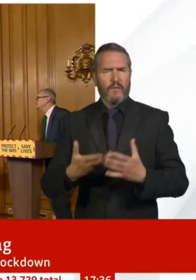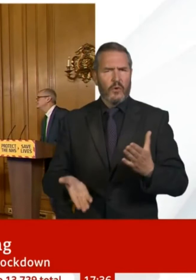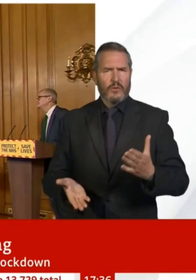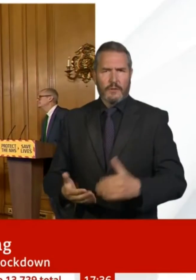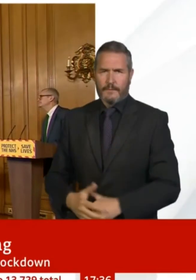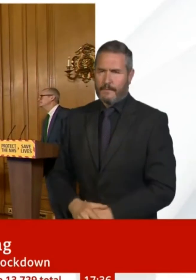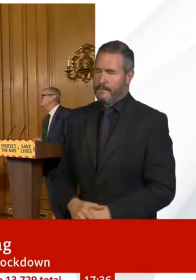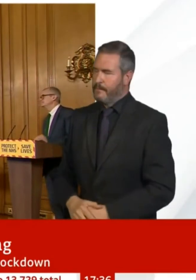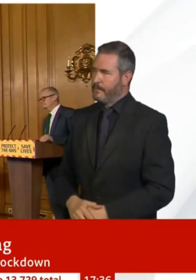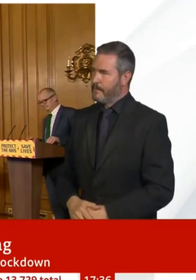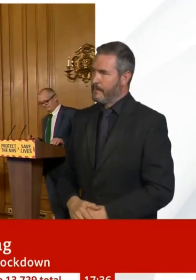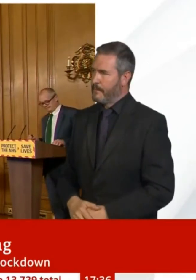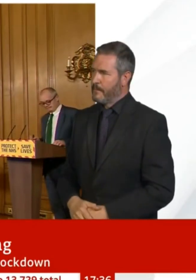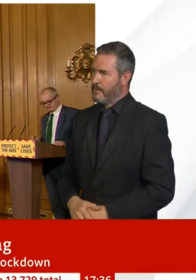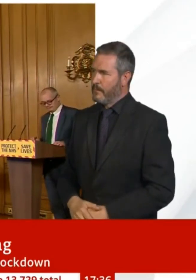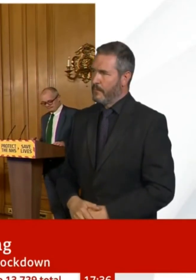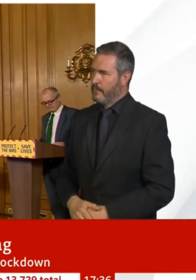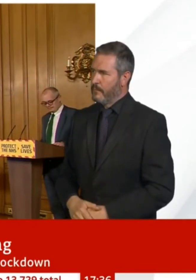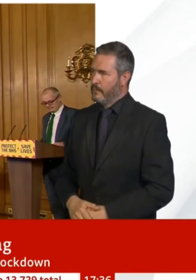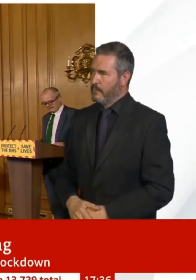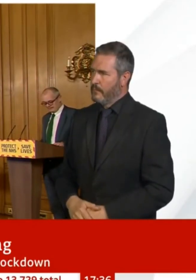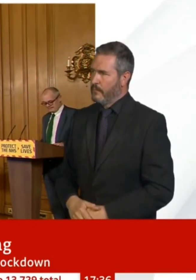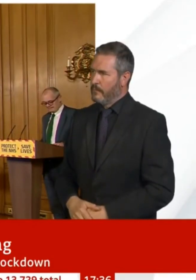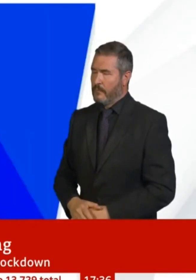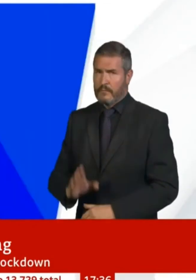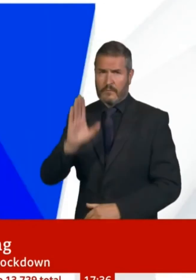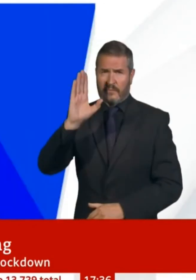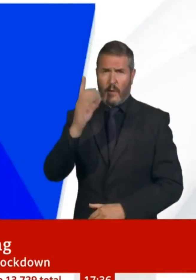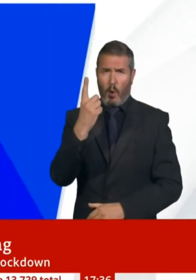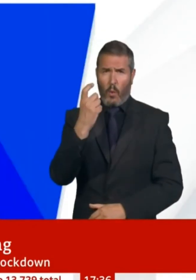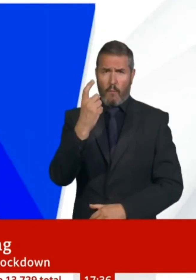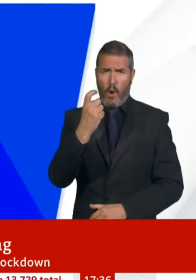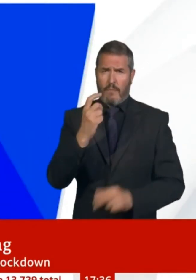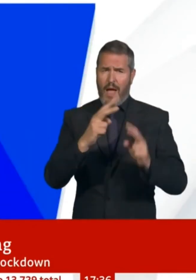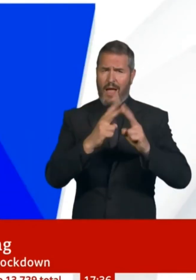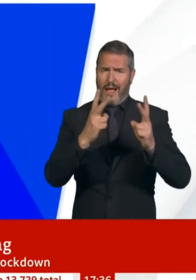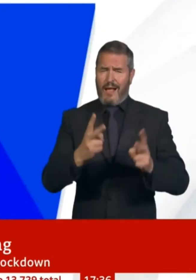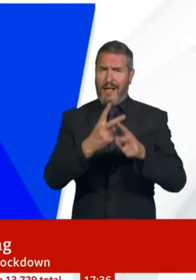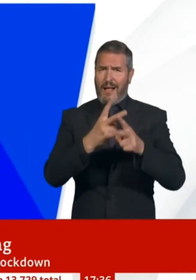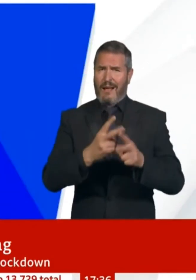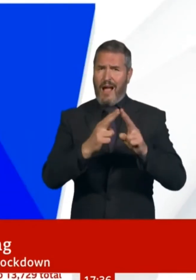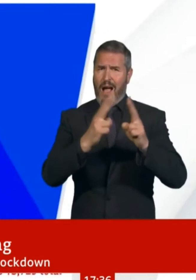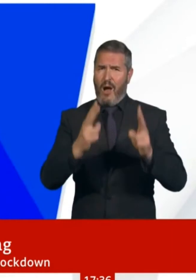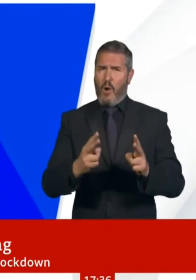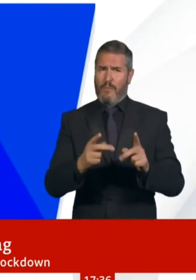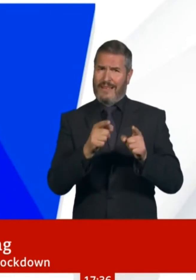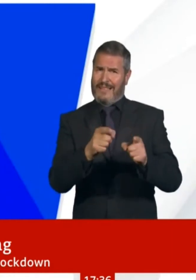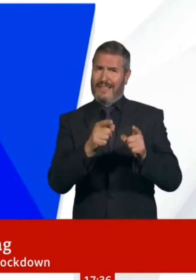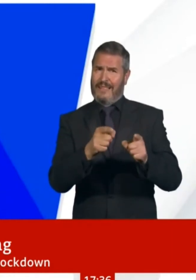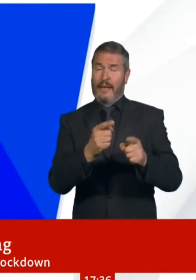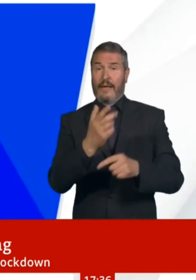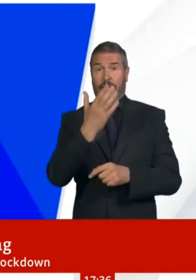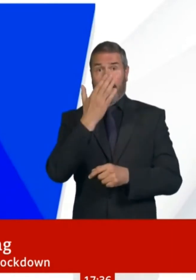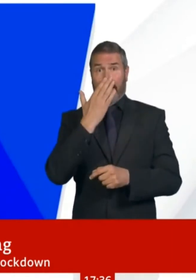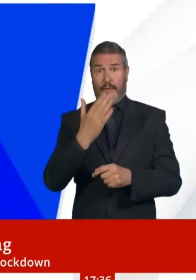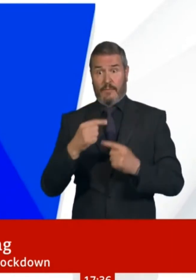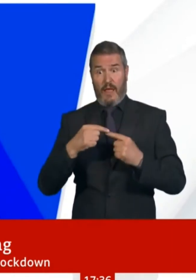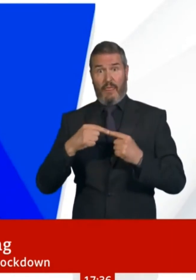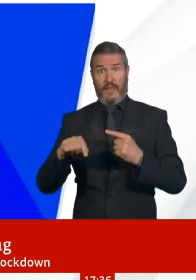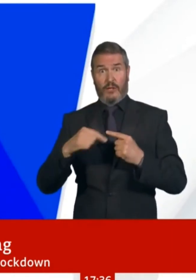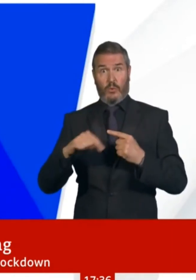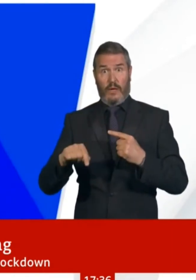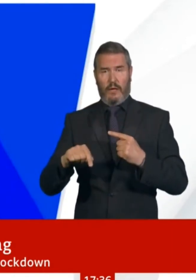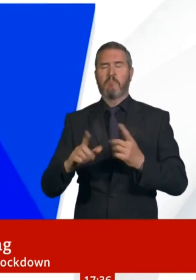like to come back on any of that? Yes, if I may, just on the care home point, First Secretary, it would seem the new measures that were introduced this week